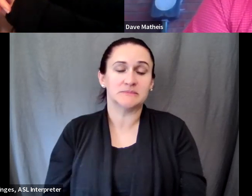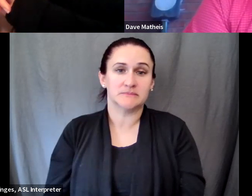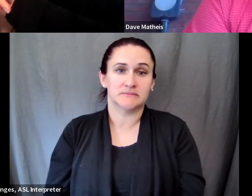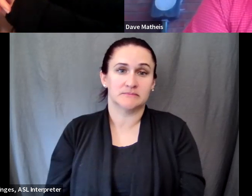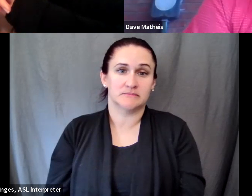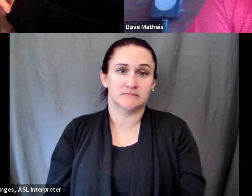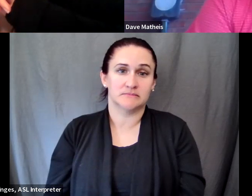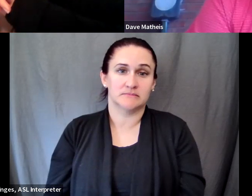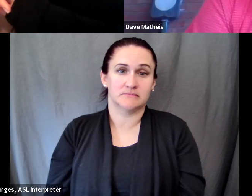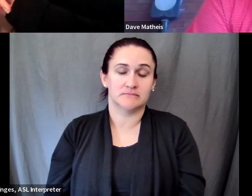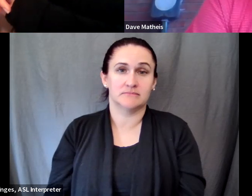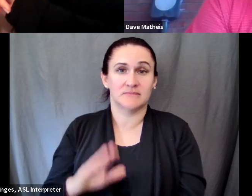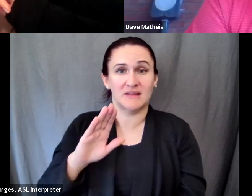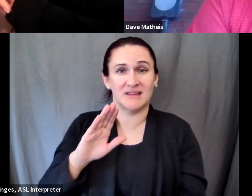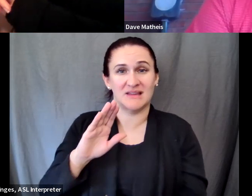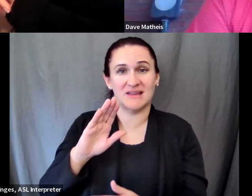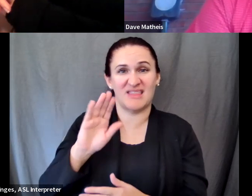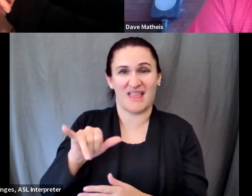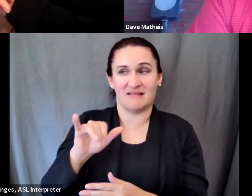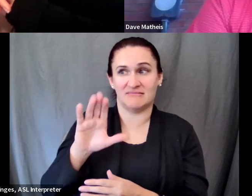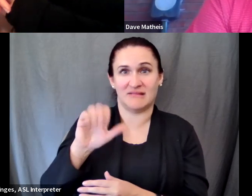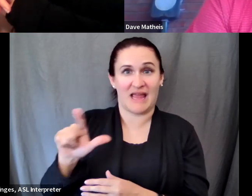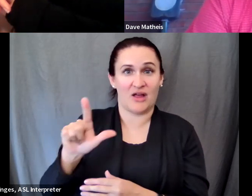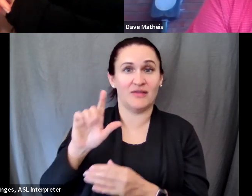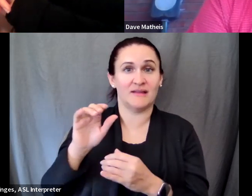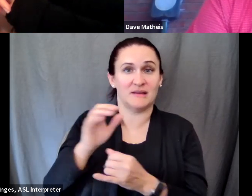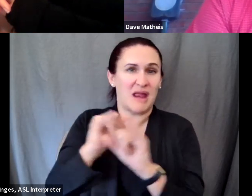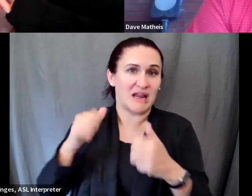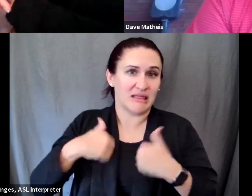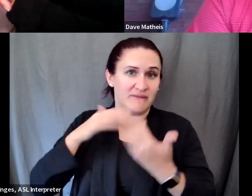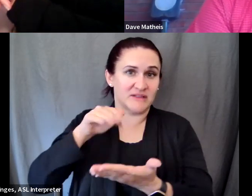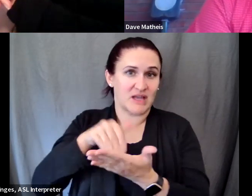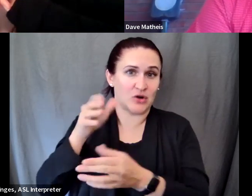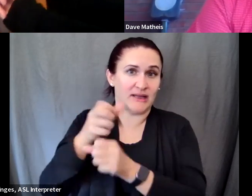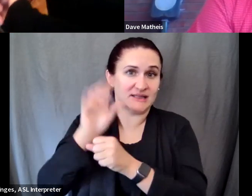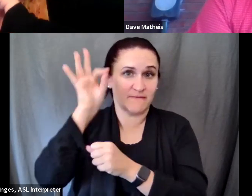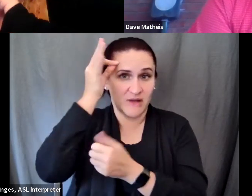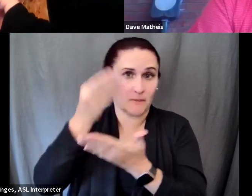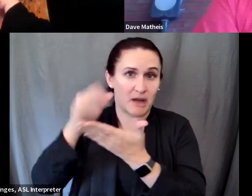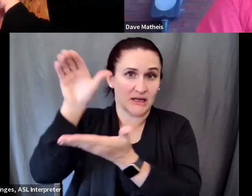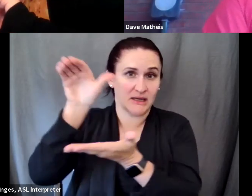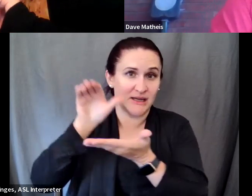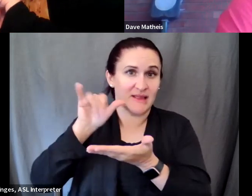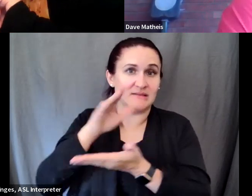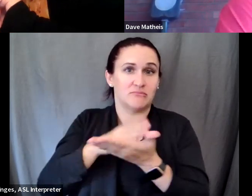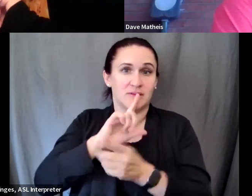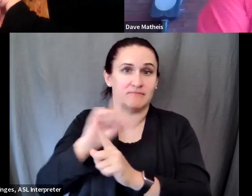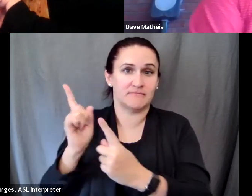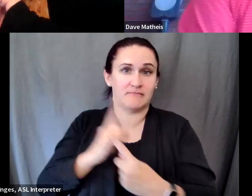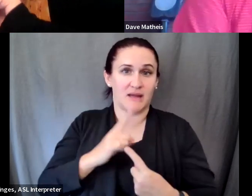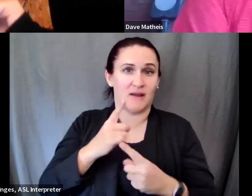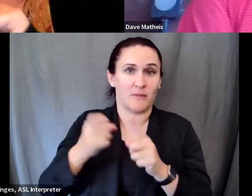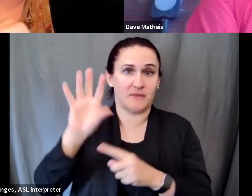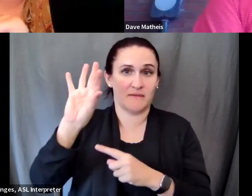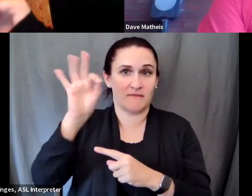the center is an independent living center, receives federal money, and as part of the mandate from the federal government,